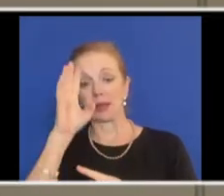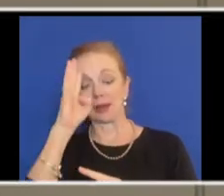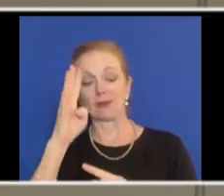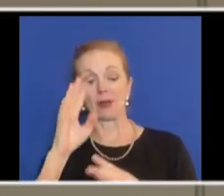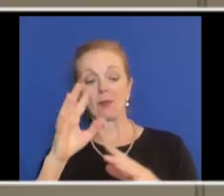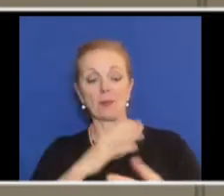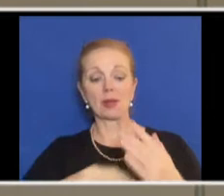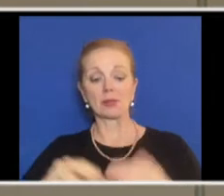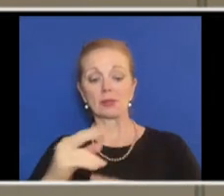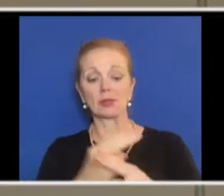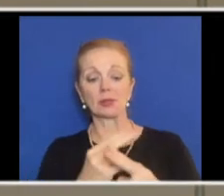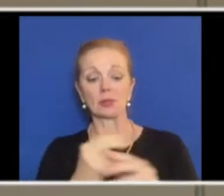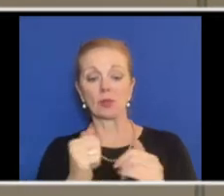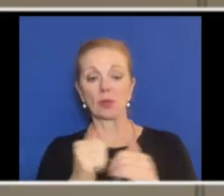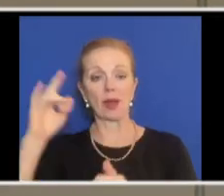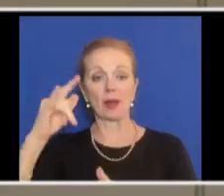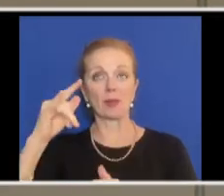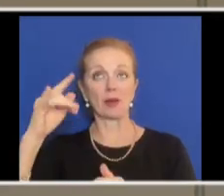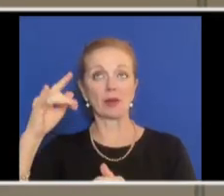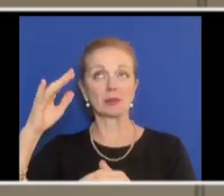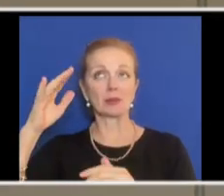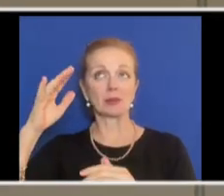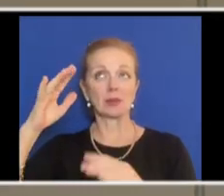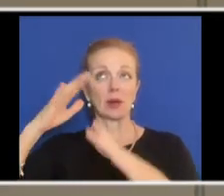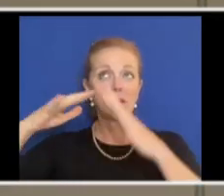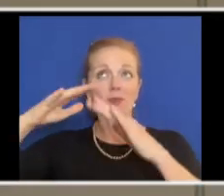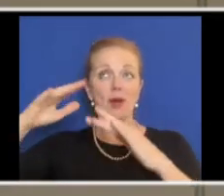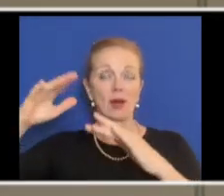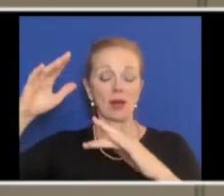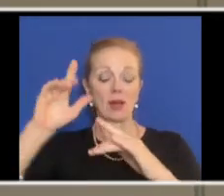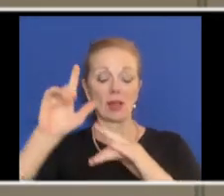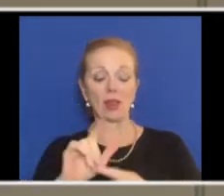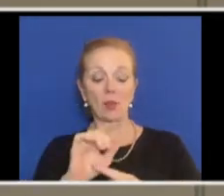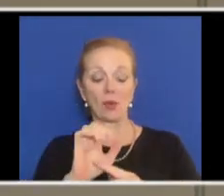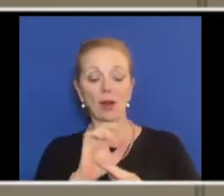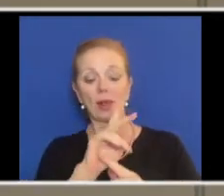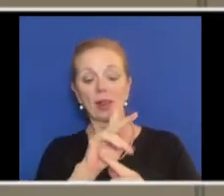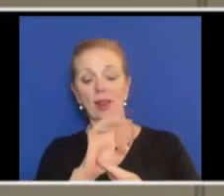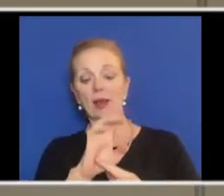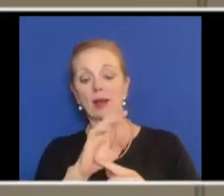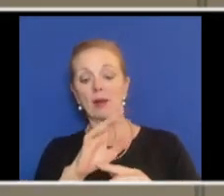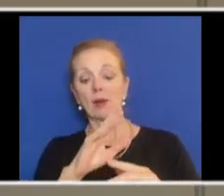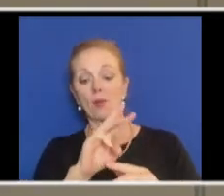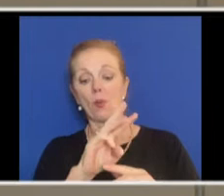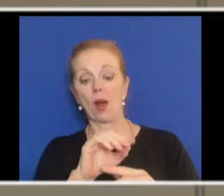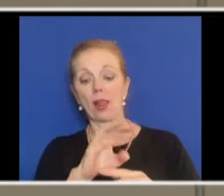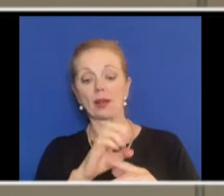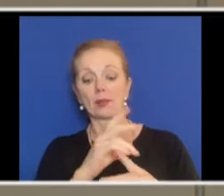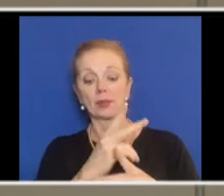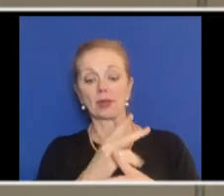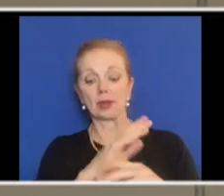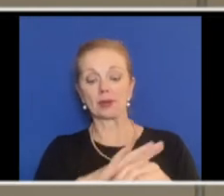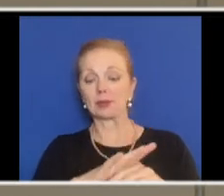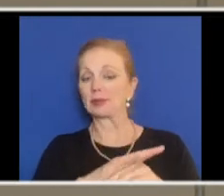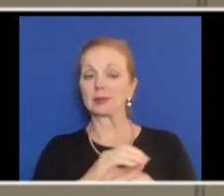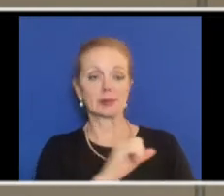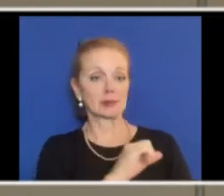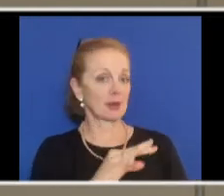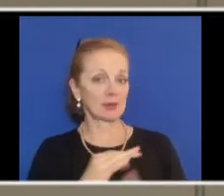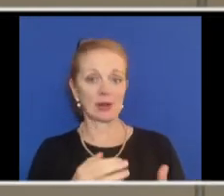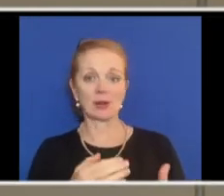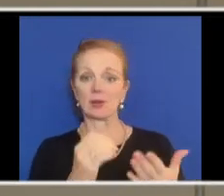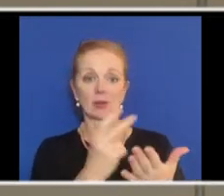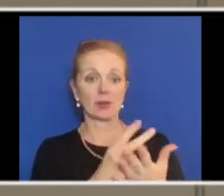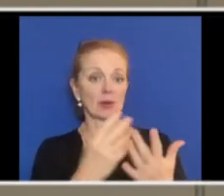District Innovative with the airport noise overlay and the Lower Lake widely protected area staff does not recommend approval of this position in its current